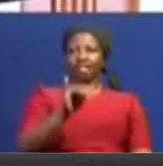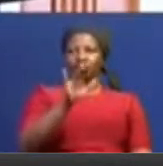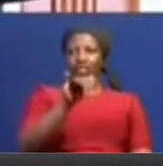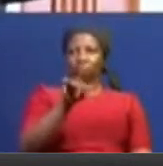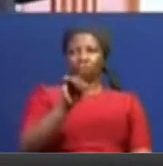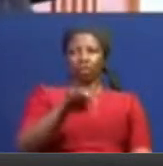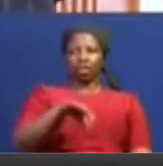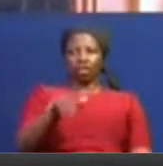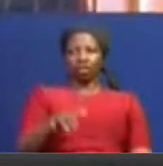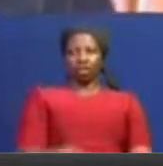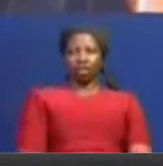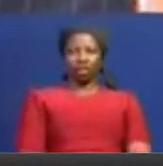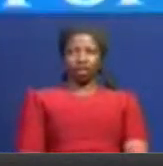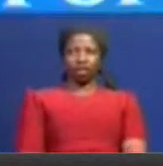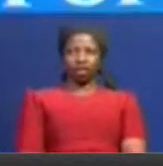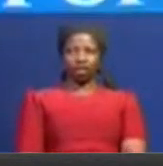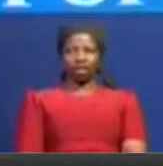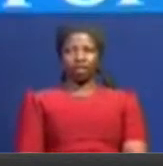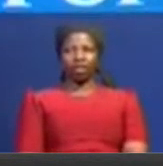right.